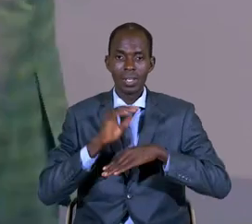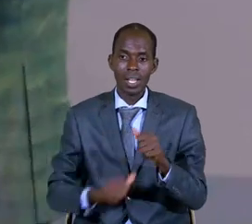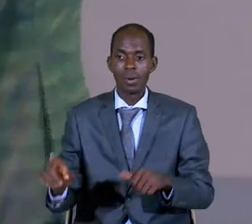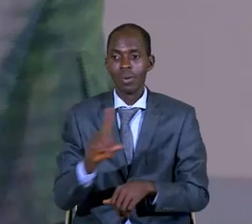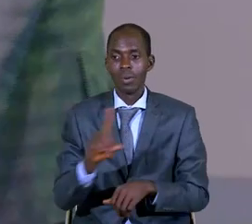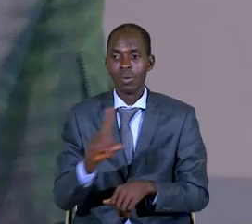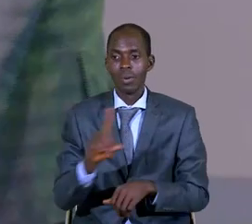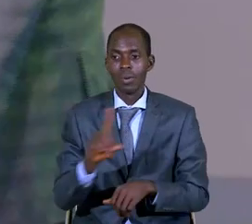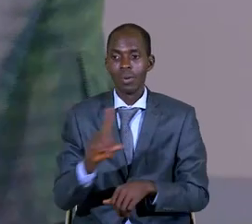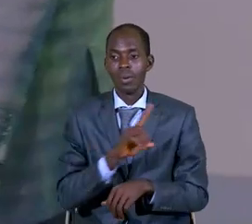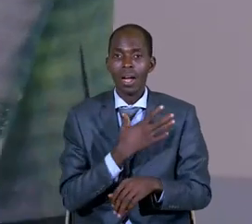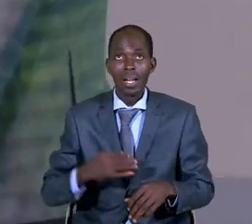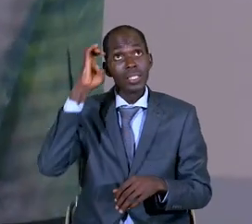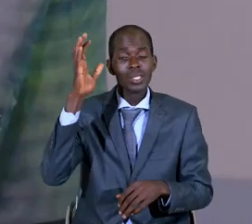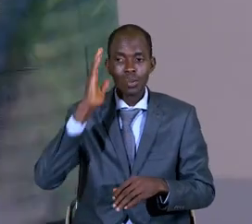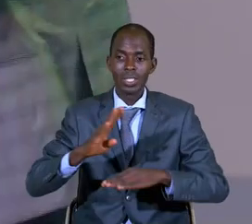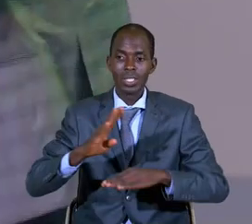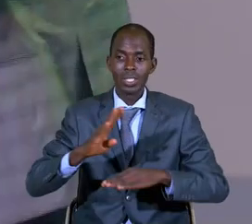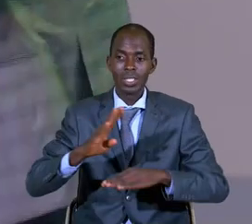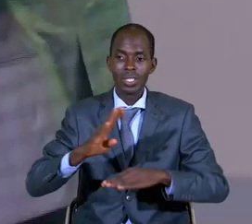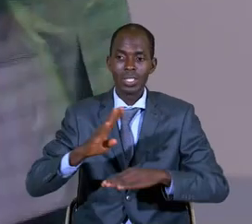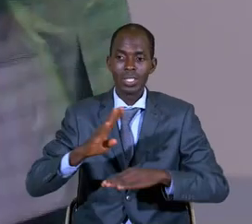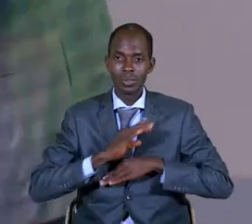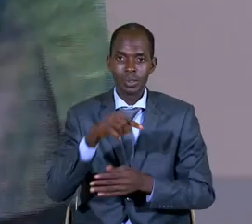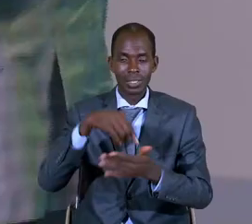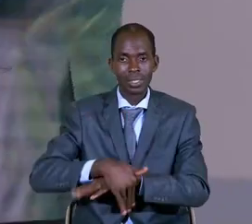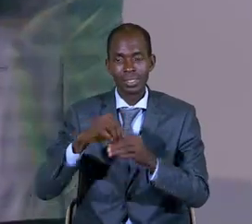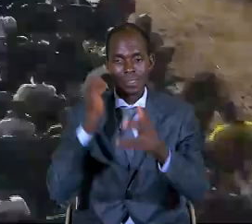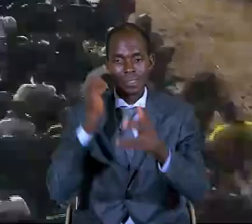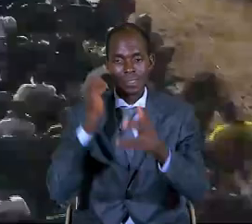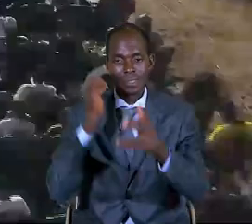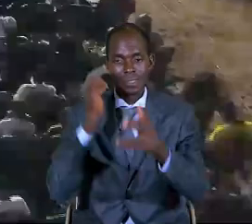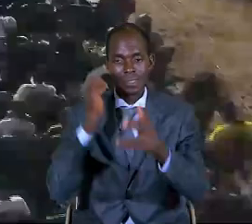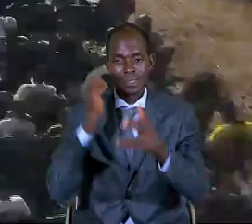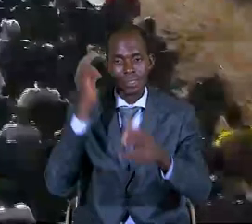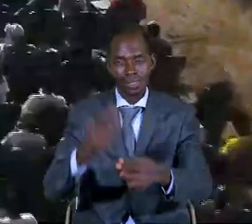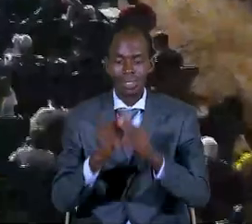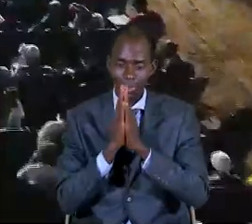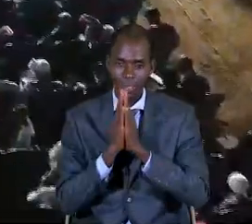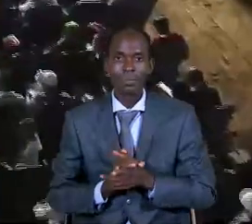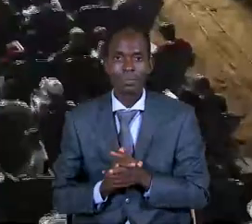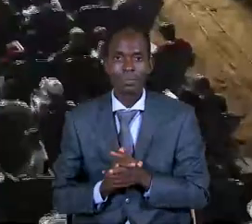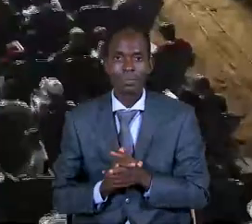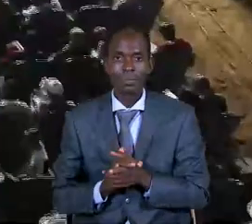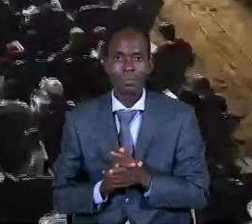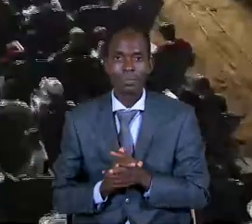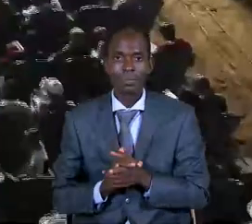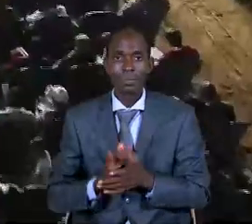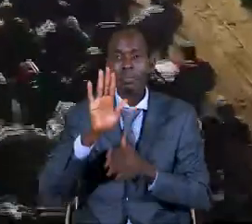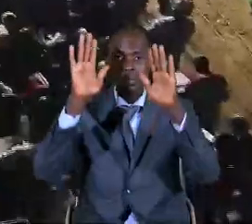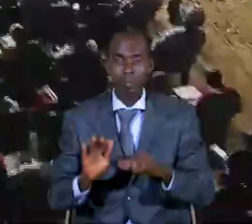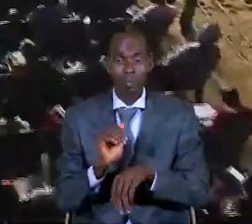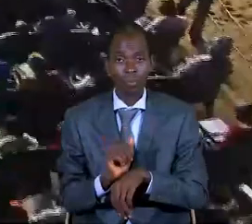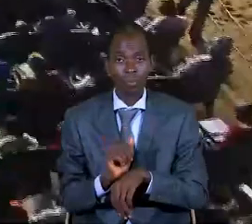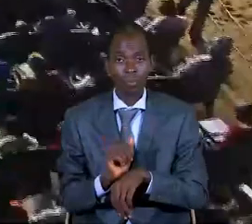everyone. And he will satisfy you tonight in Jesus' name. The miracle